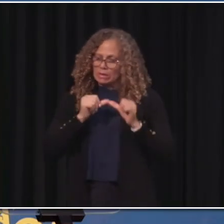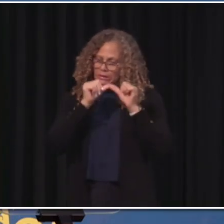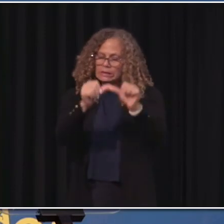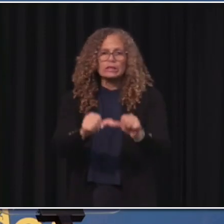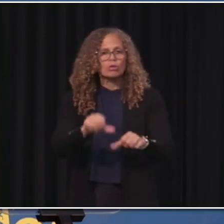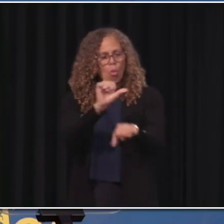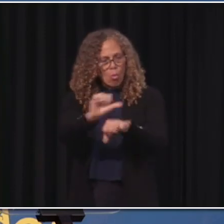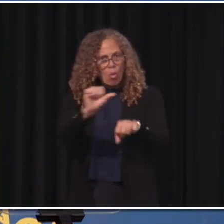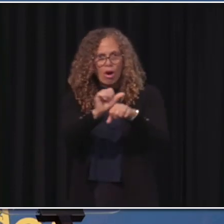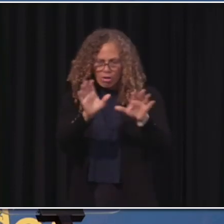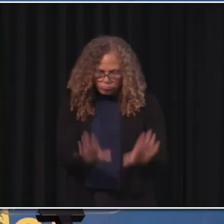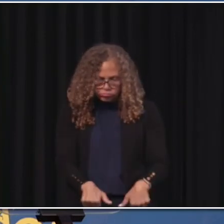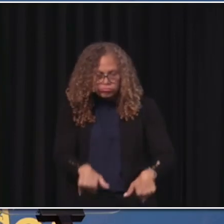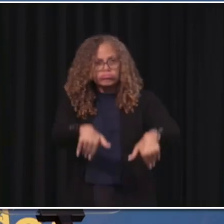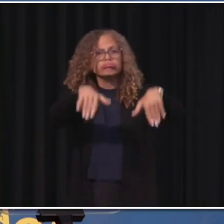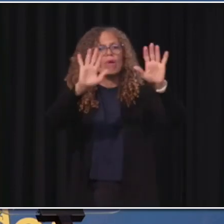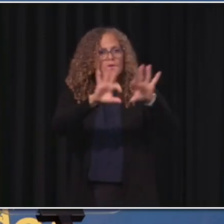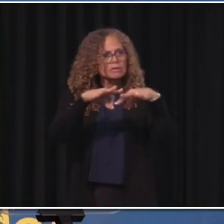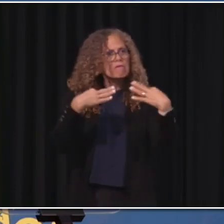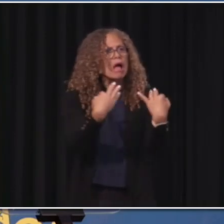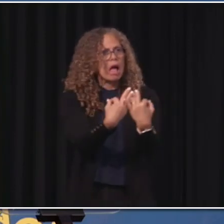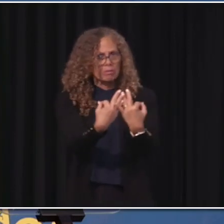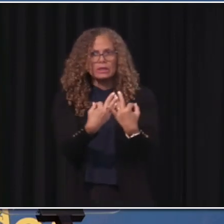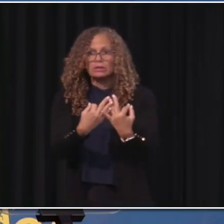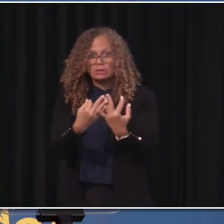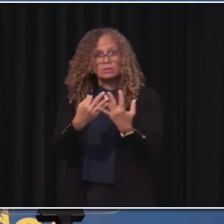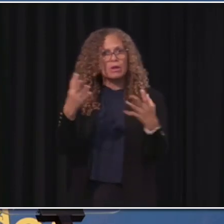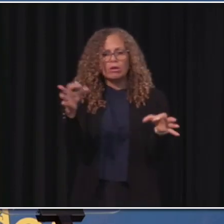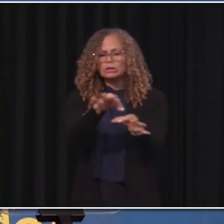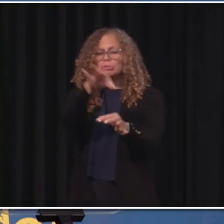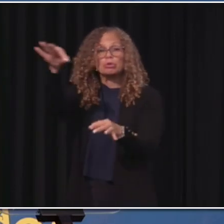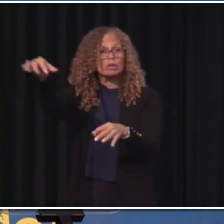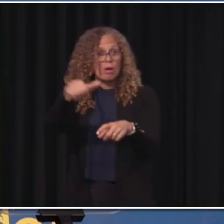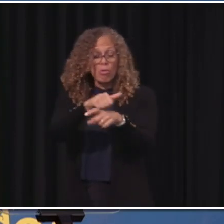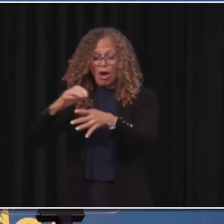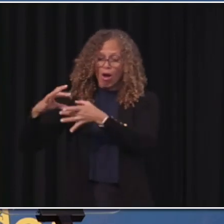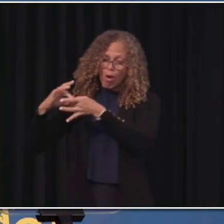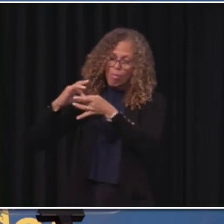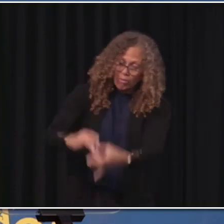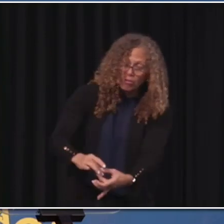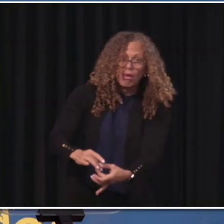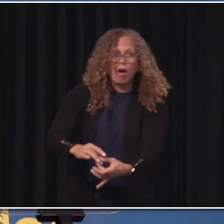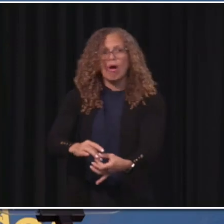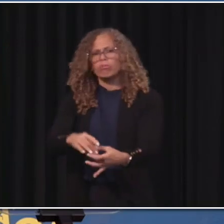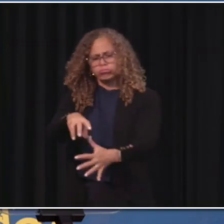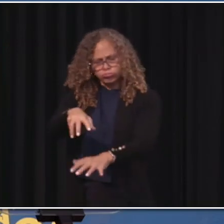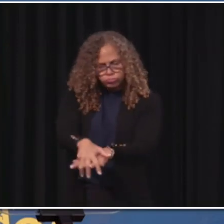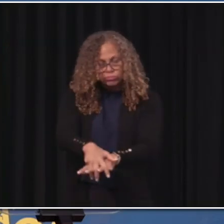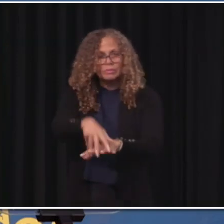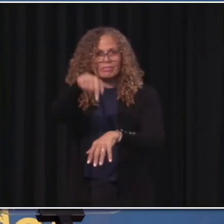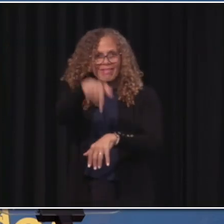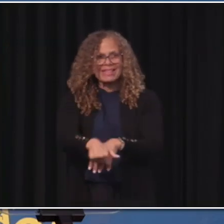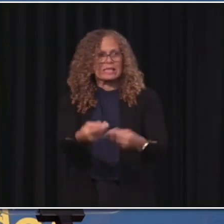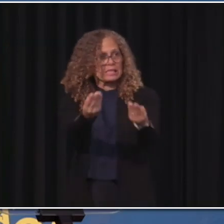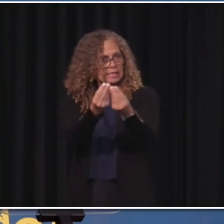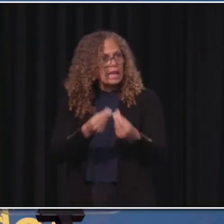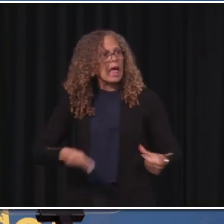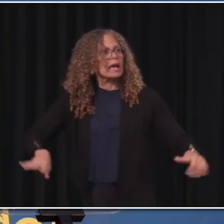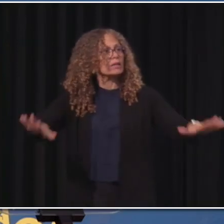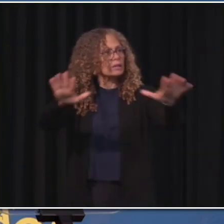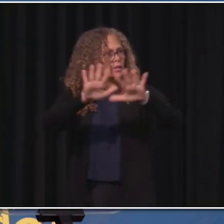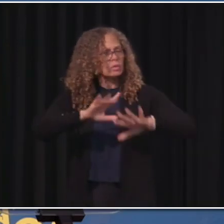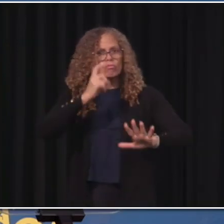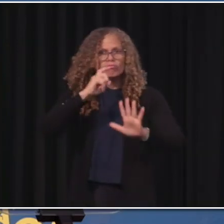our families in this territory. Our spiritual practices are tied to this land, and we recognize and respect